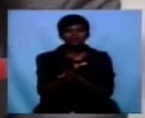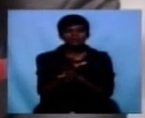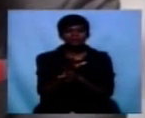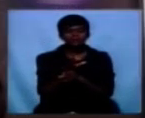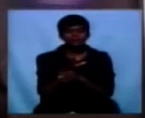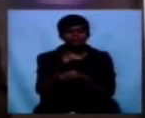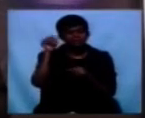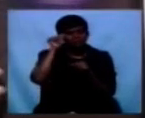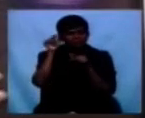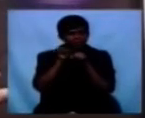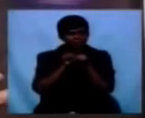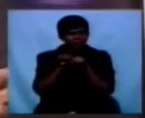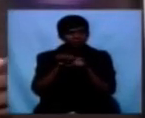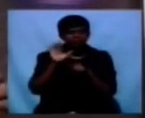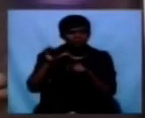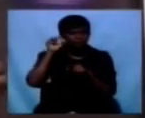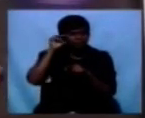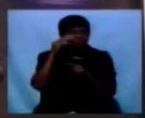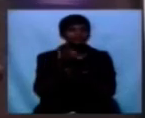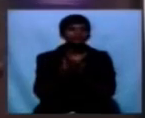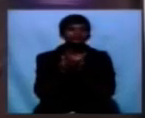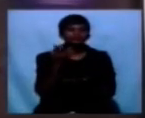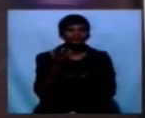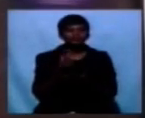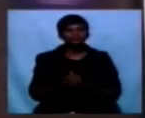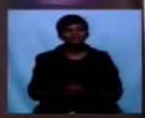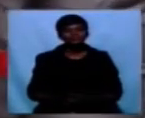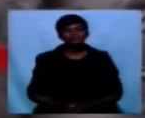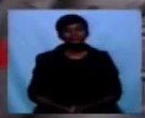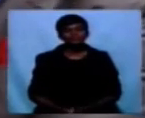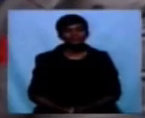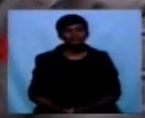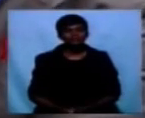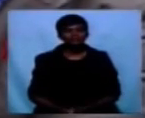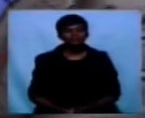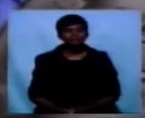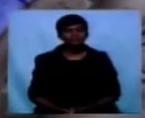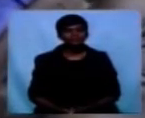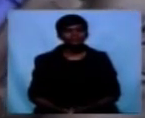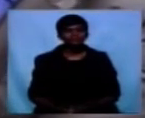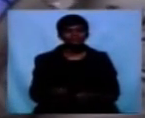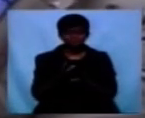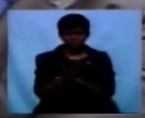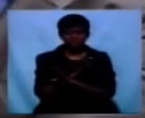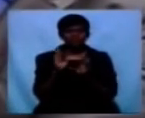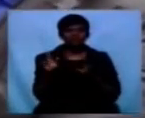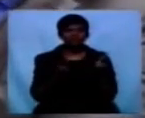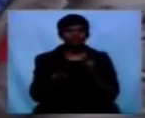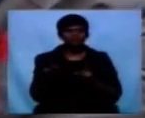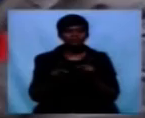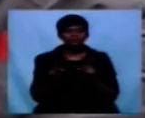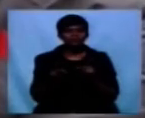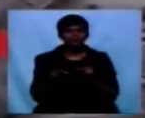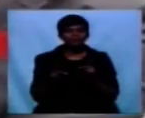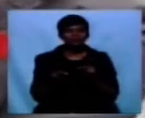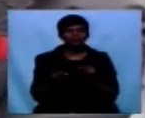probably agree that your ministry is the richest. Now, let's look at the Zambian people are the your richest. ministry is the richest. The